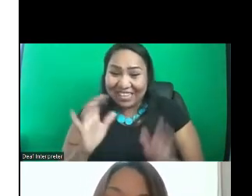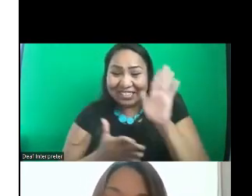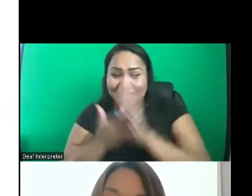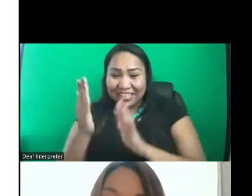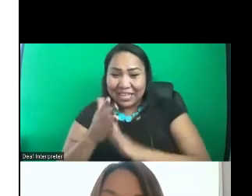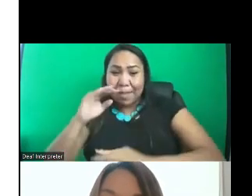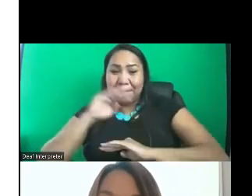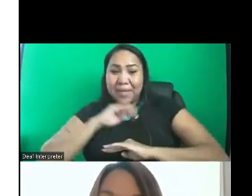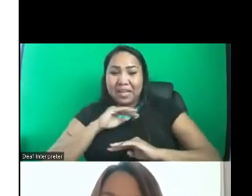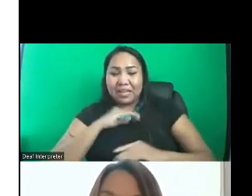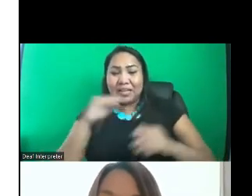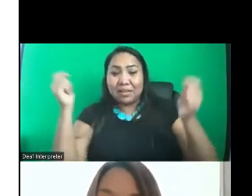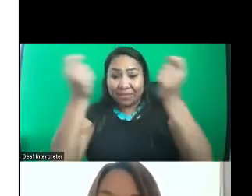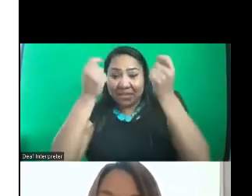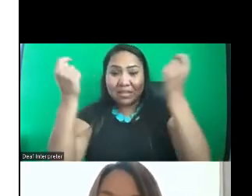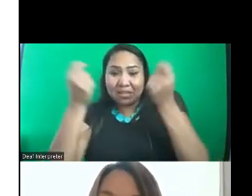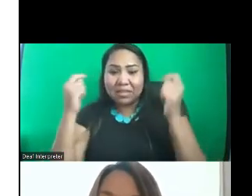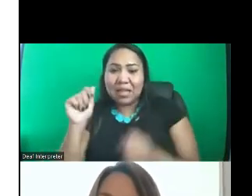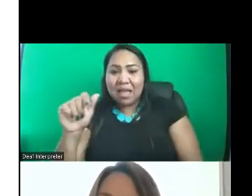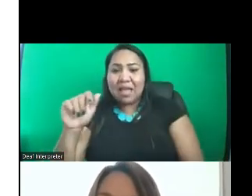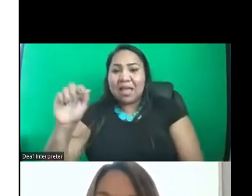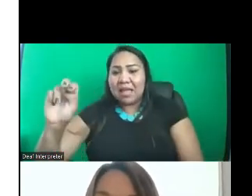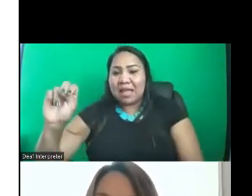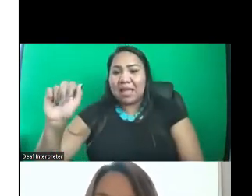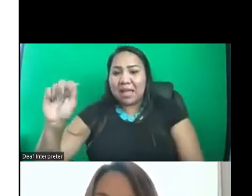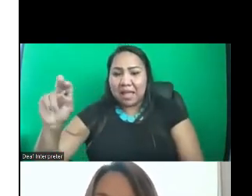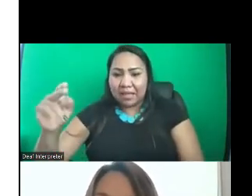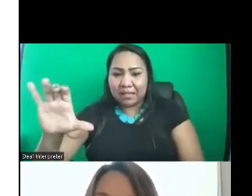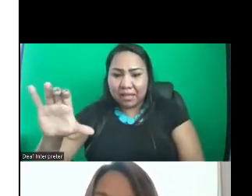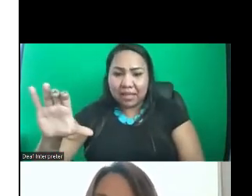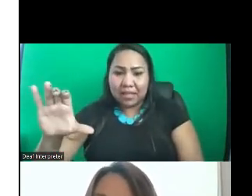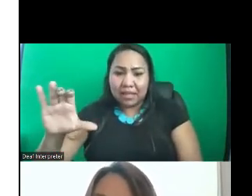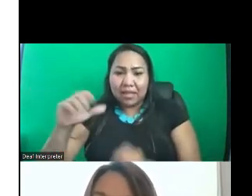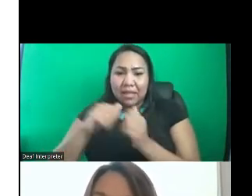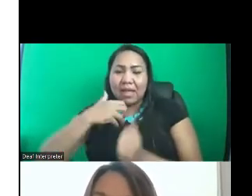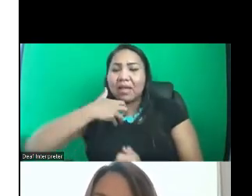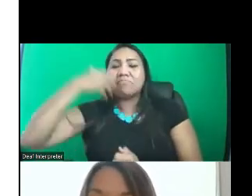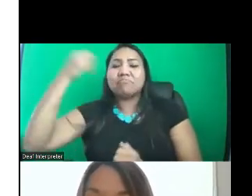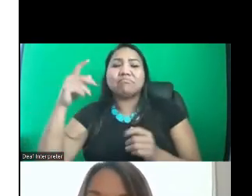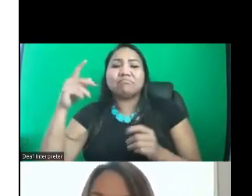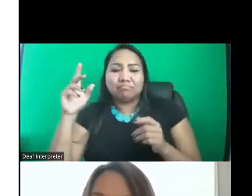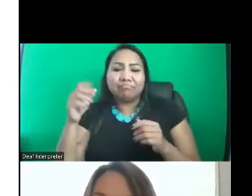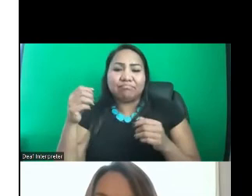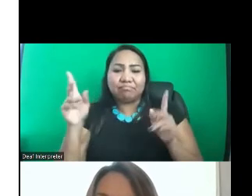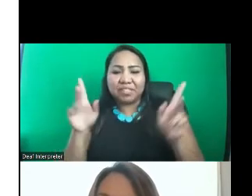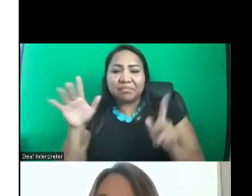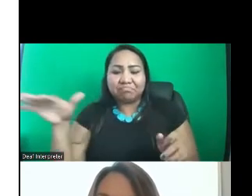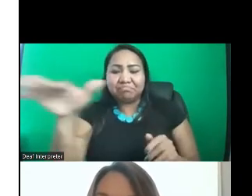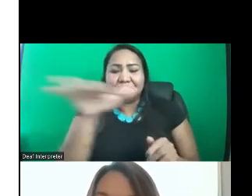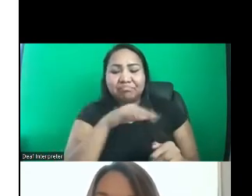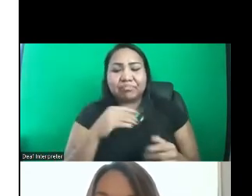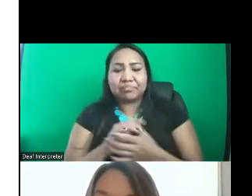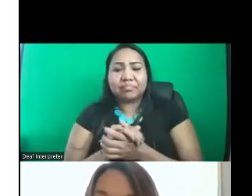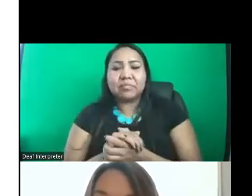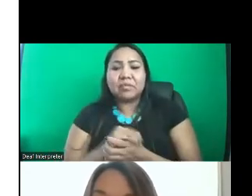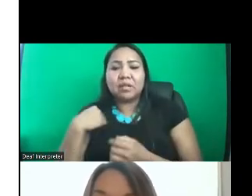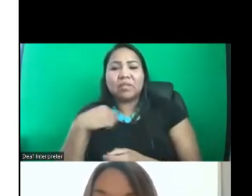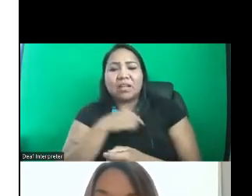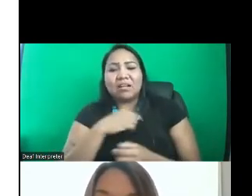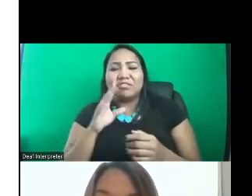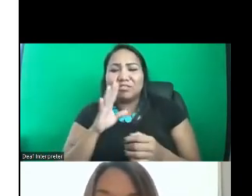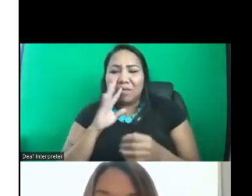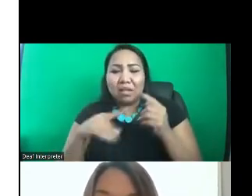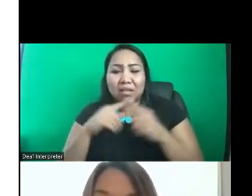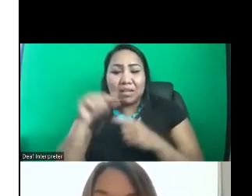with elders, and we talked about the history of Alaska and